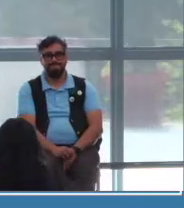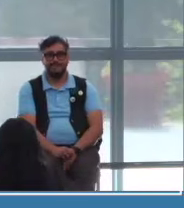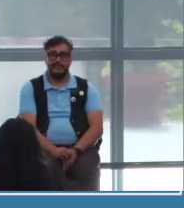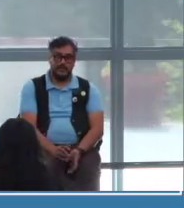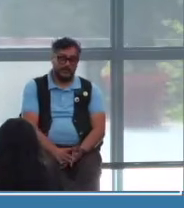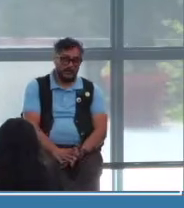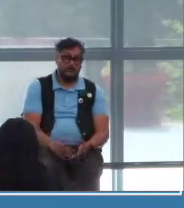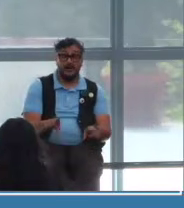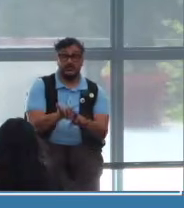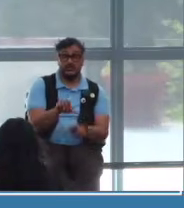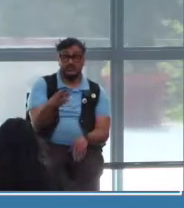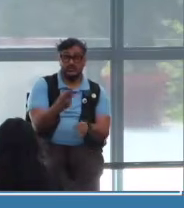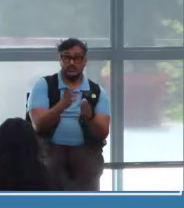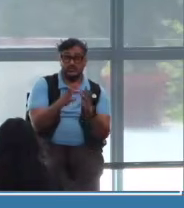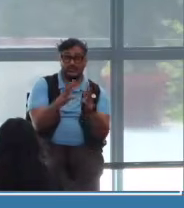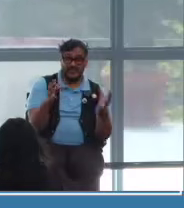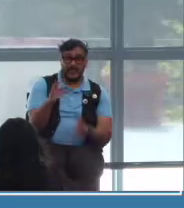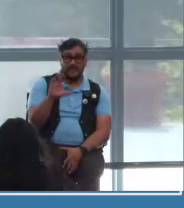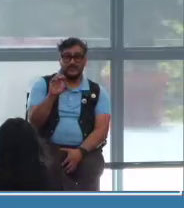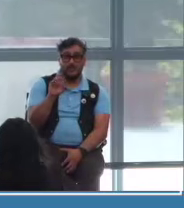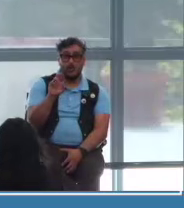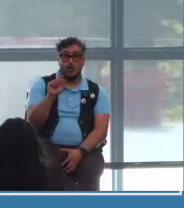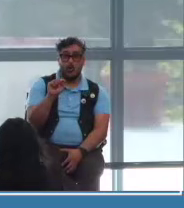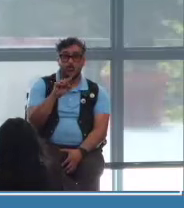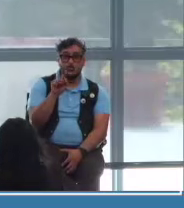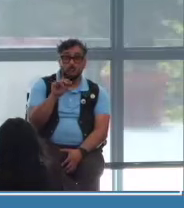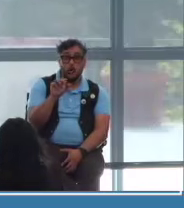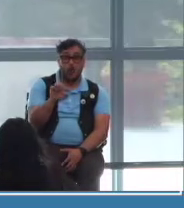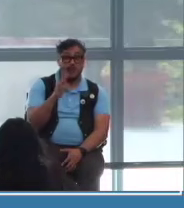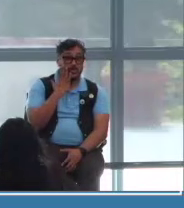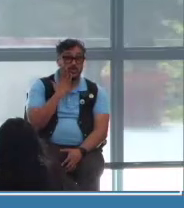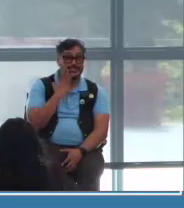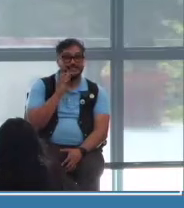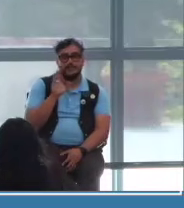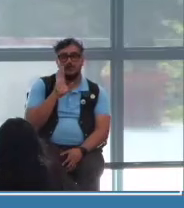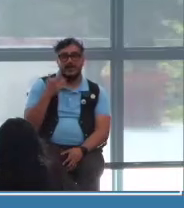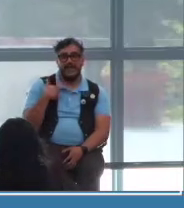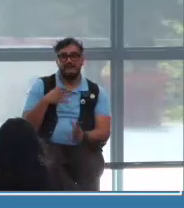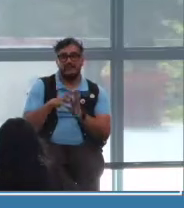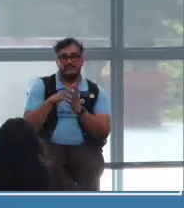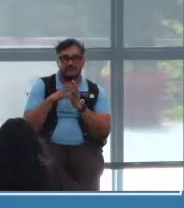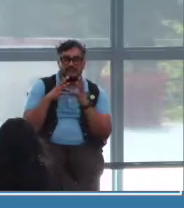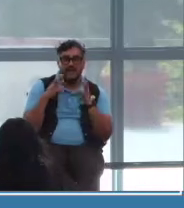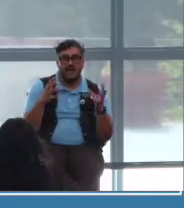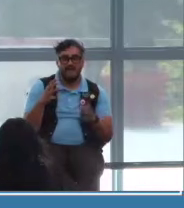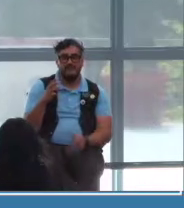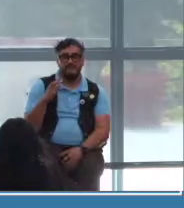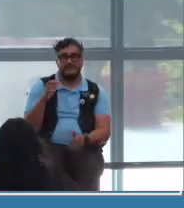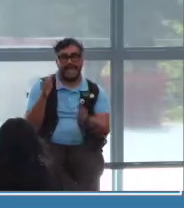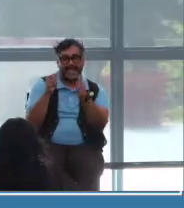Also, if you're using a lot of cortisone cream for a rash on the cheeks, you can get a lot of cutaneous atrophy